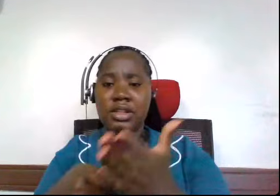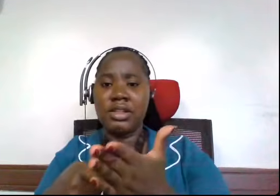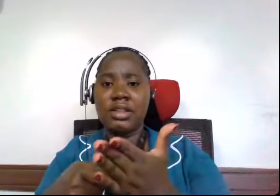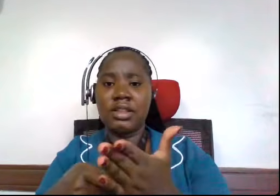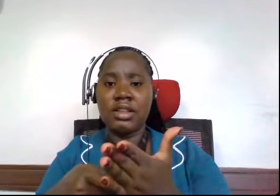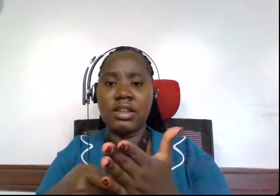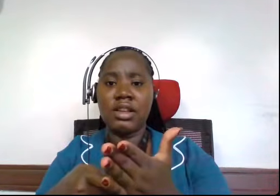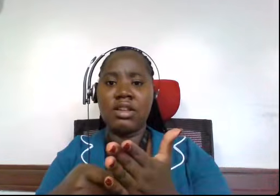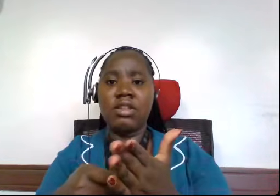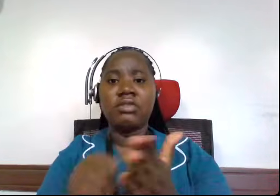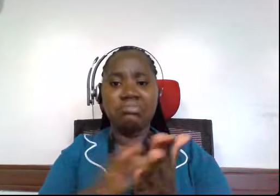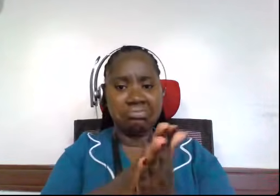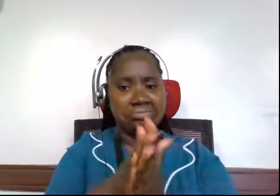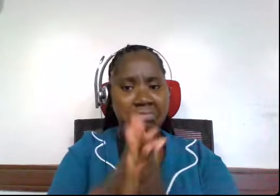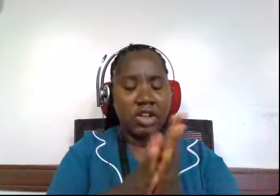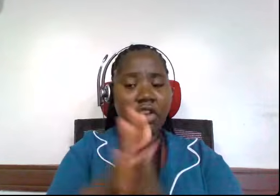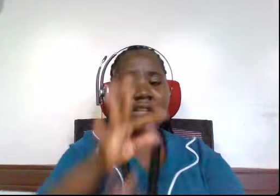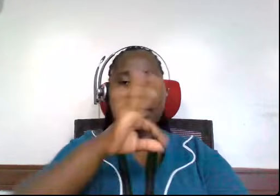interest income.